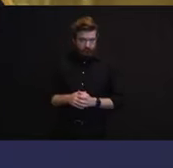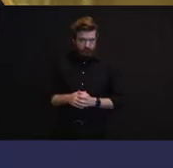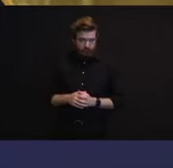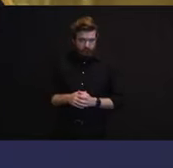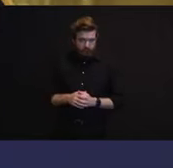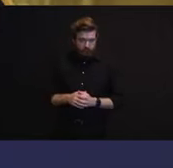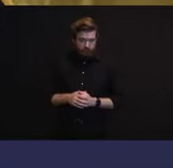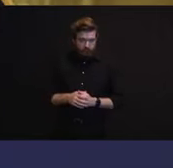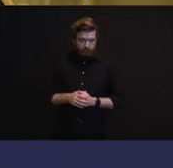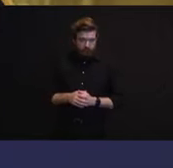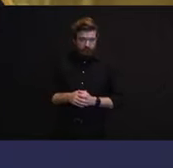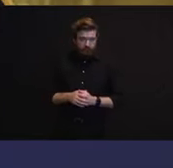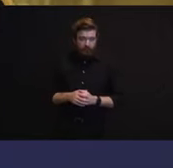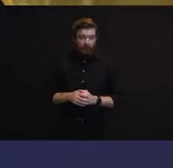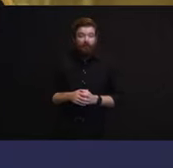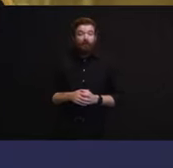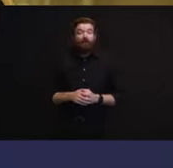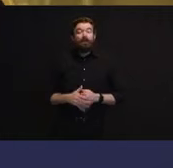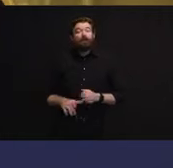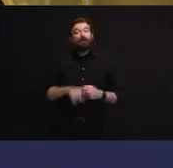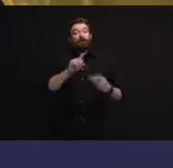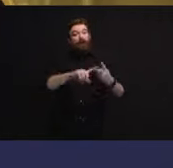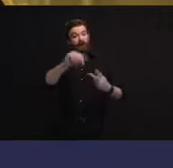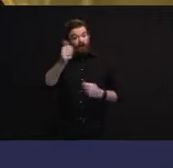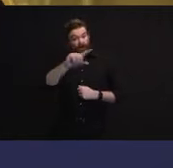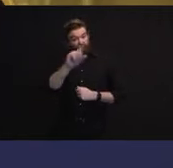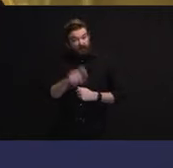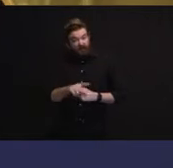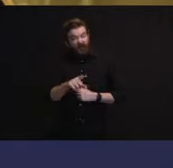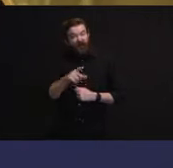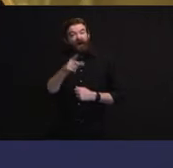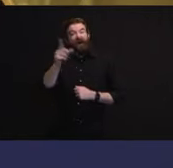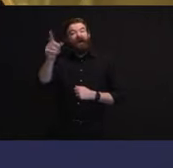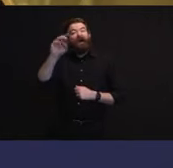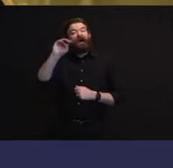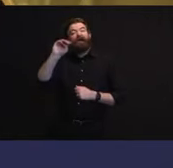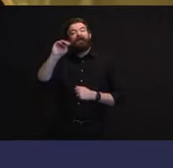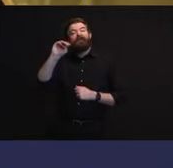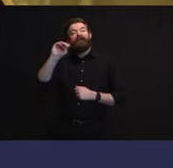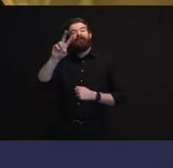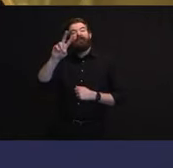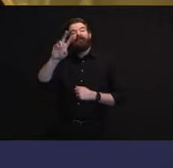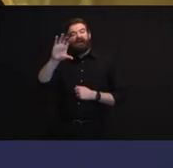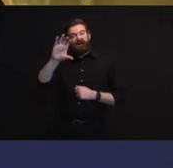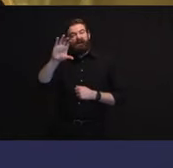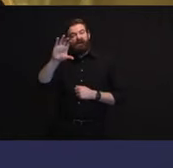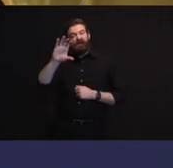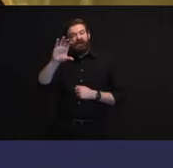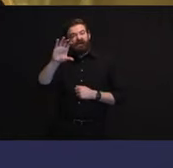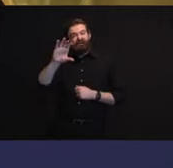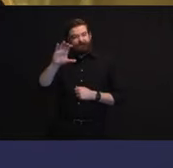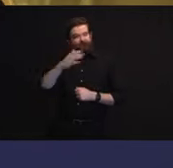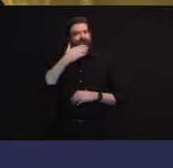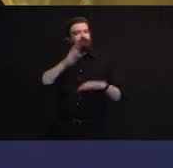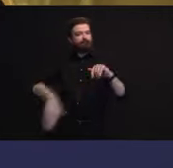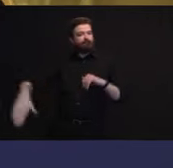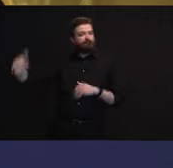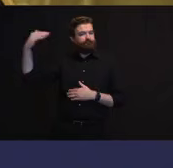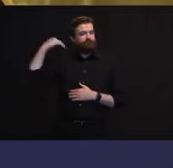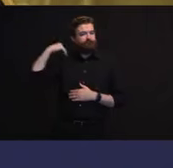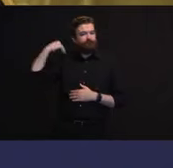asked about motor vehicles. It's better than it was. We have a lot of them are shut due to COVID, by the way. Better than it was, but not yet where it needs to